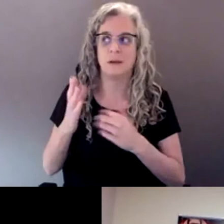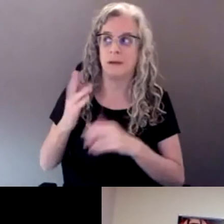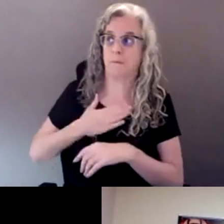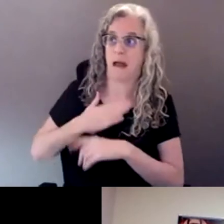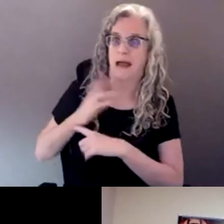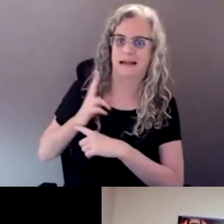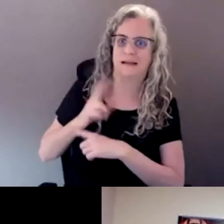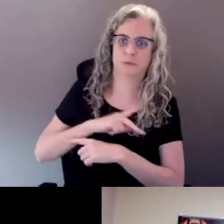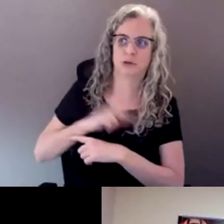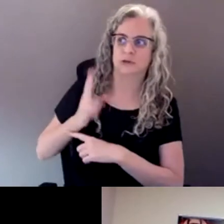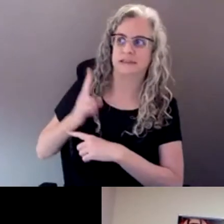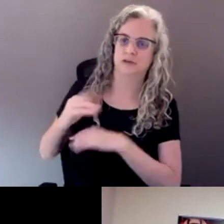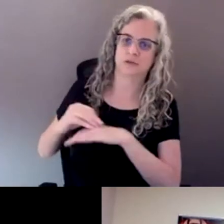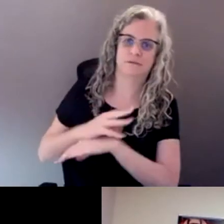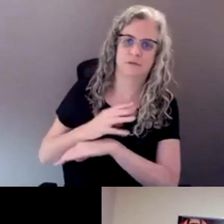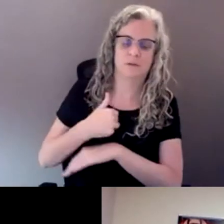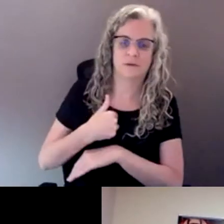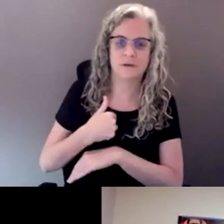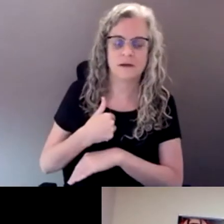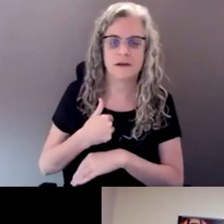I who am a, I don't know,